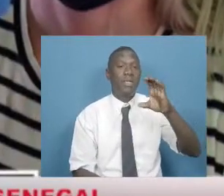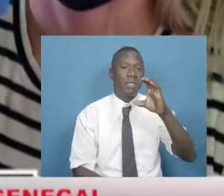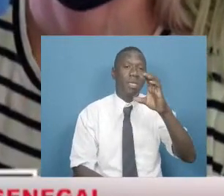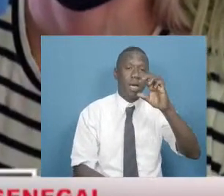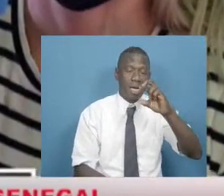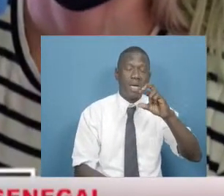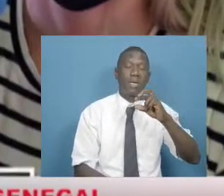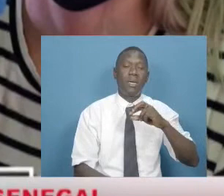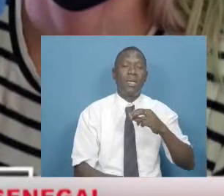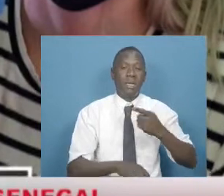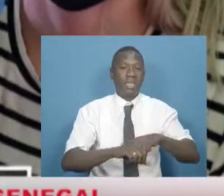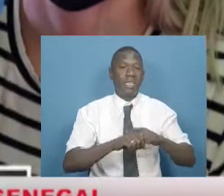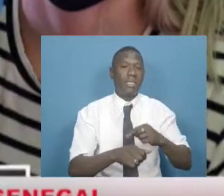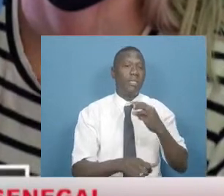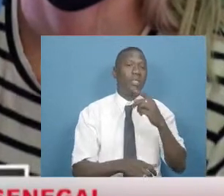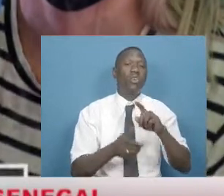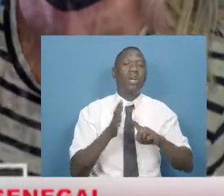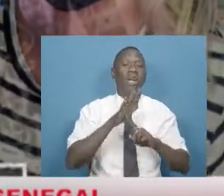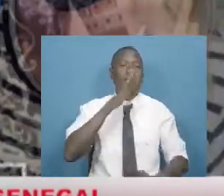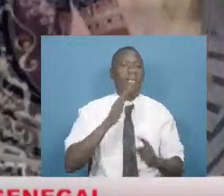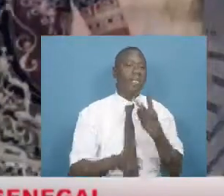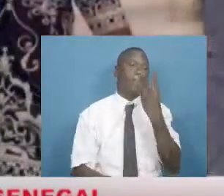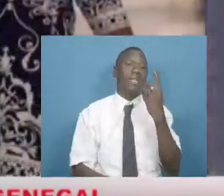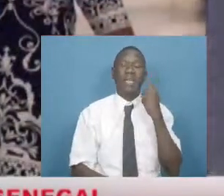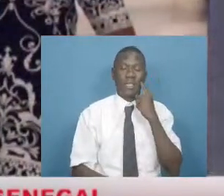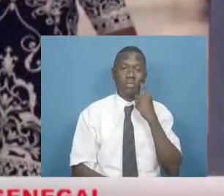hours. If not, and we also expect